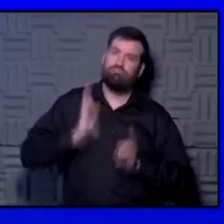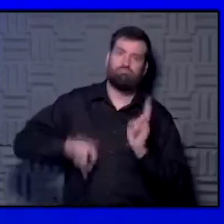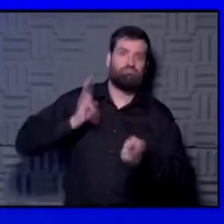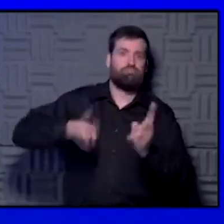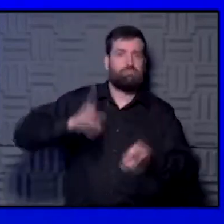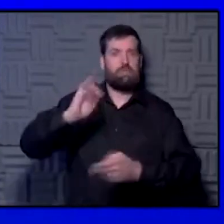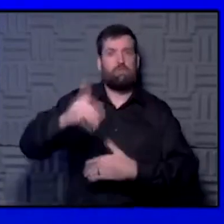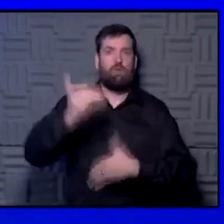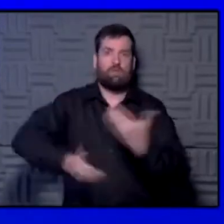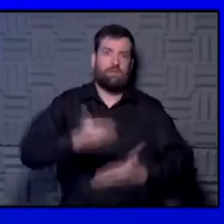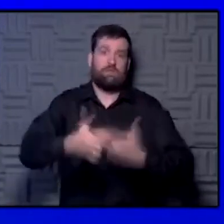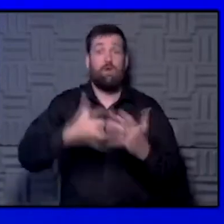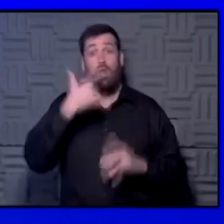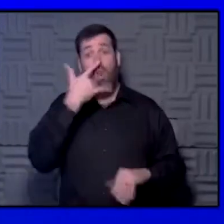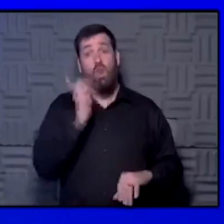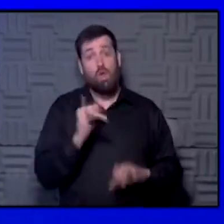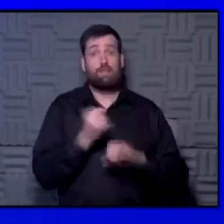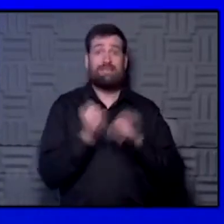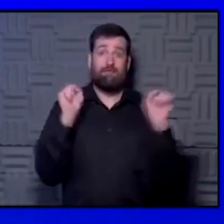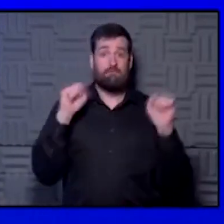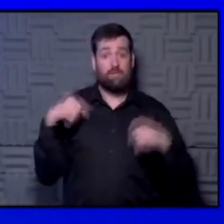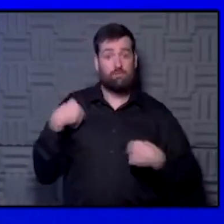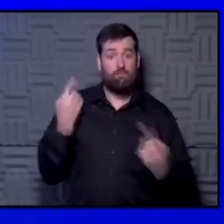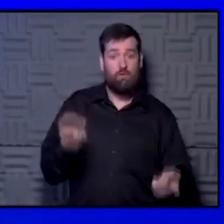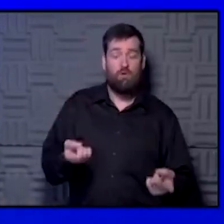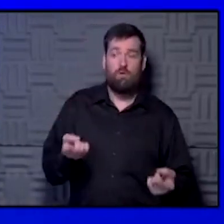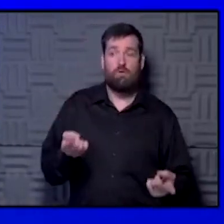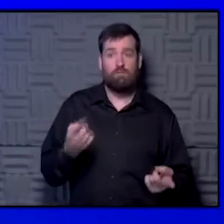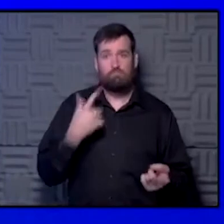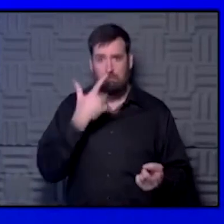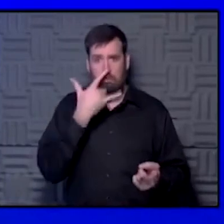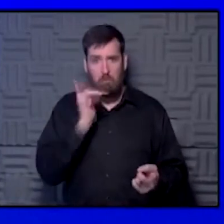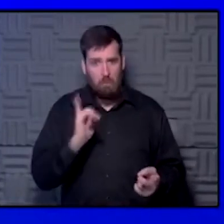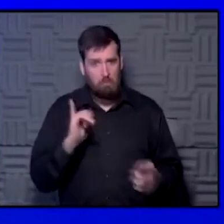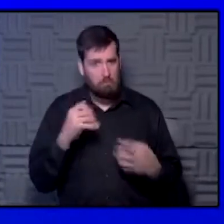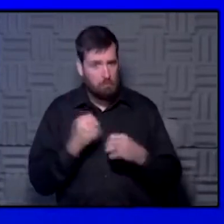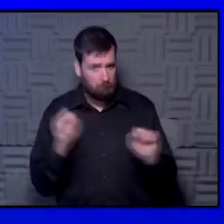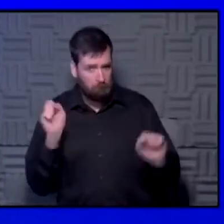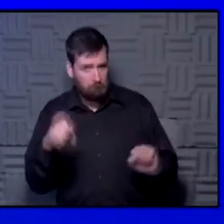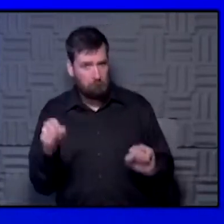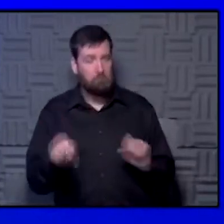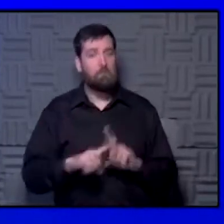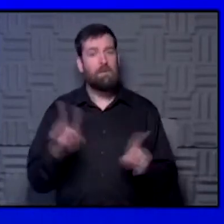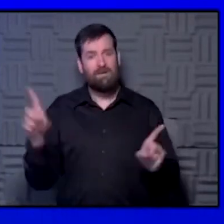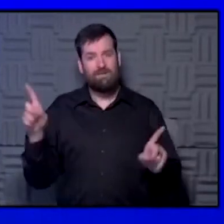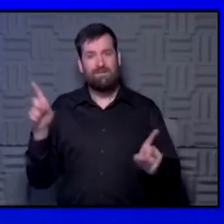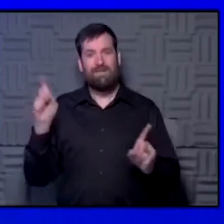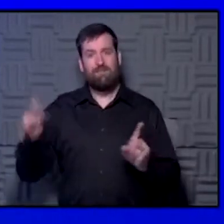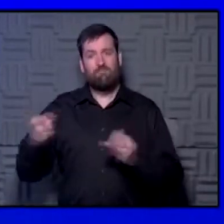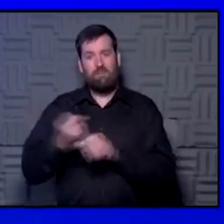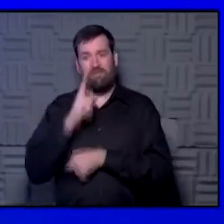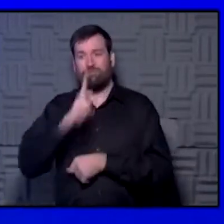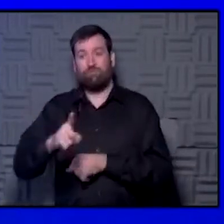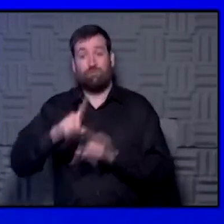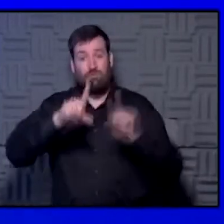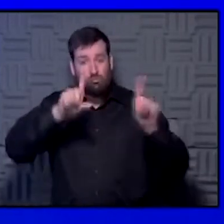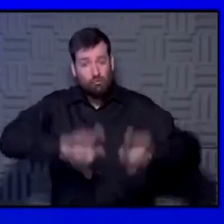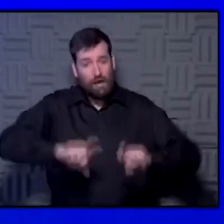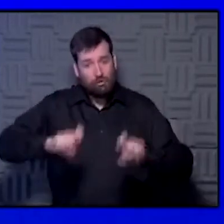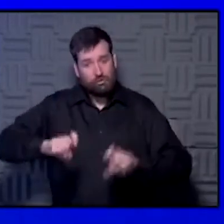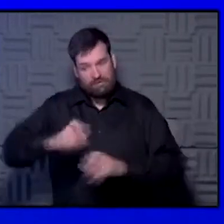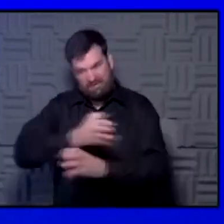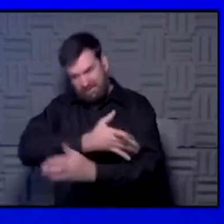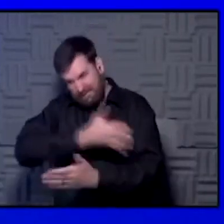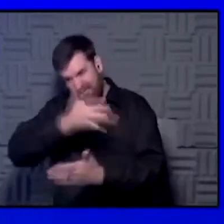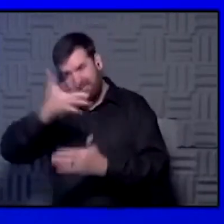vaccines. They do look safe. So far, everything we show does look safe. But we need to make sure that we complete these trials or